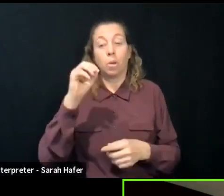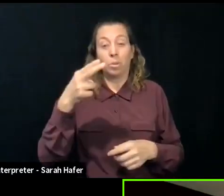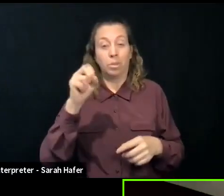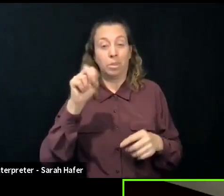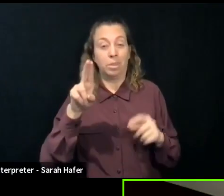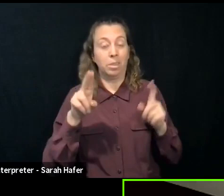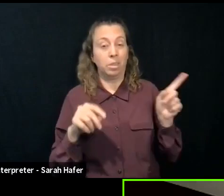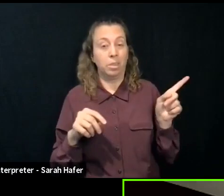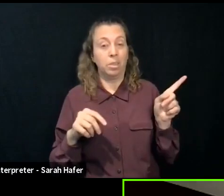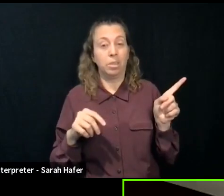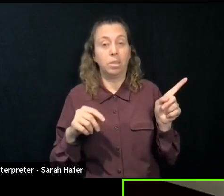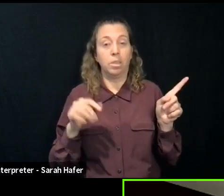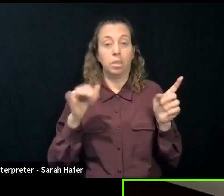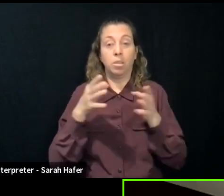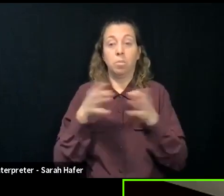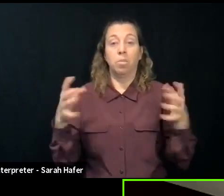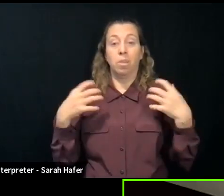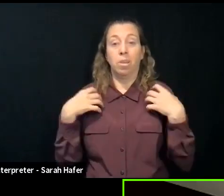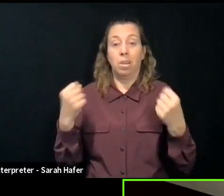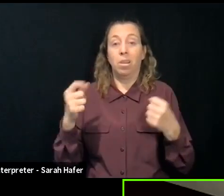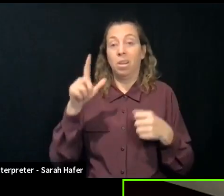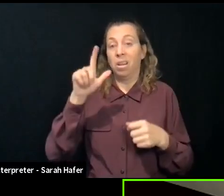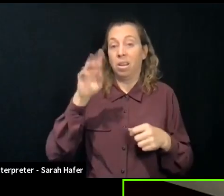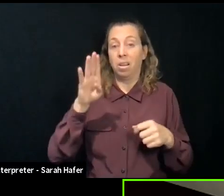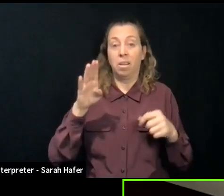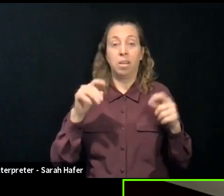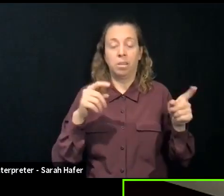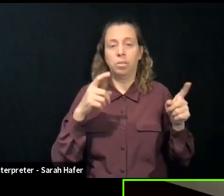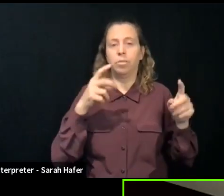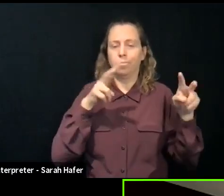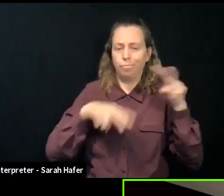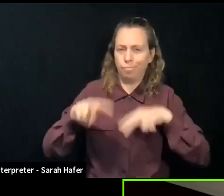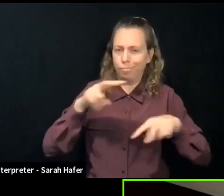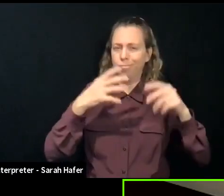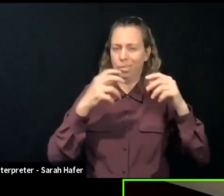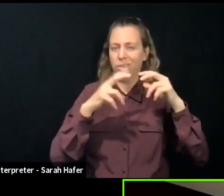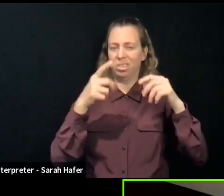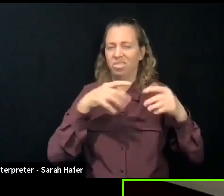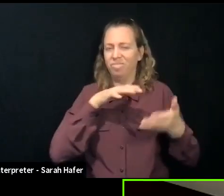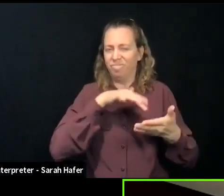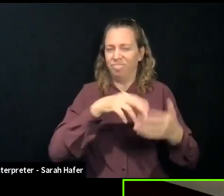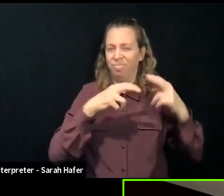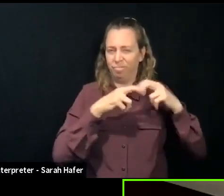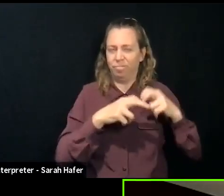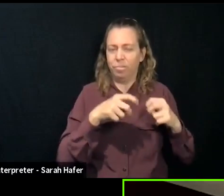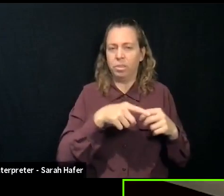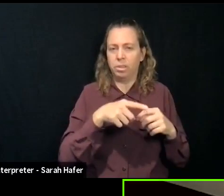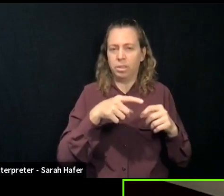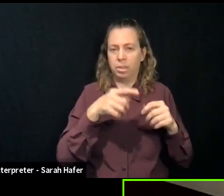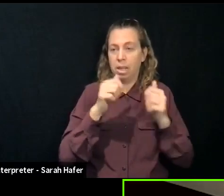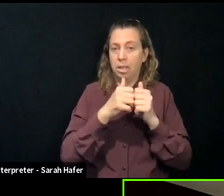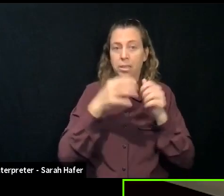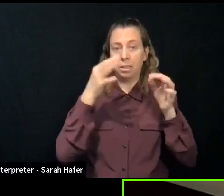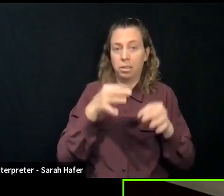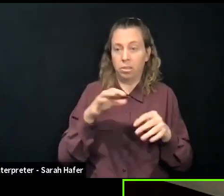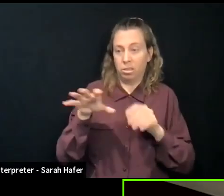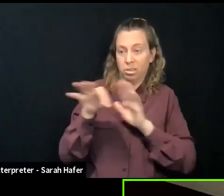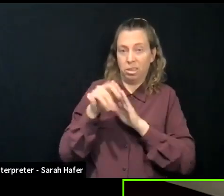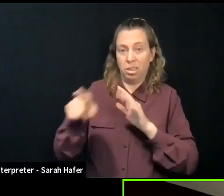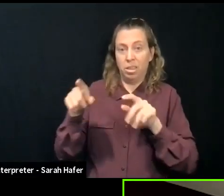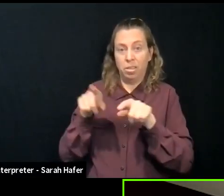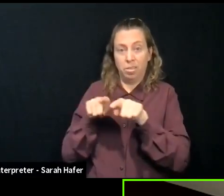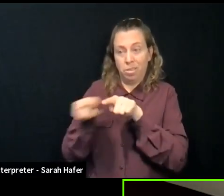that each sequencing partner is using to choose who they sequence are different. So at Oregon State